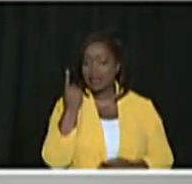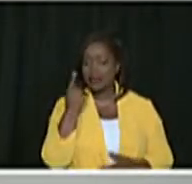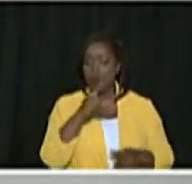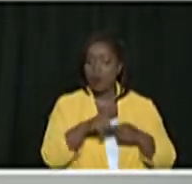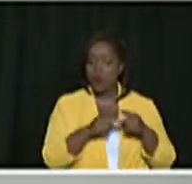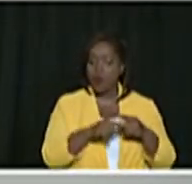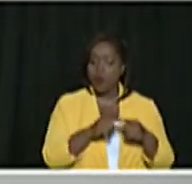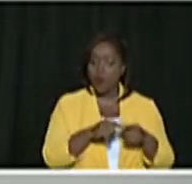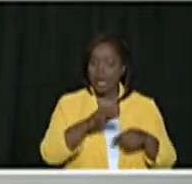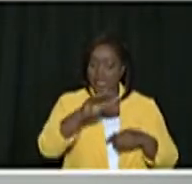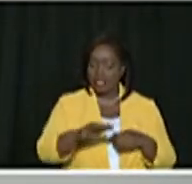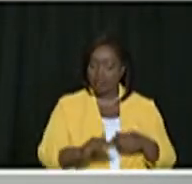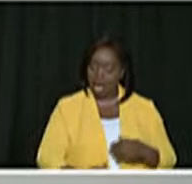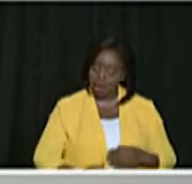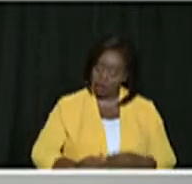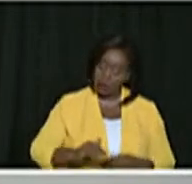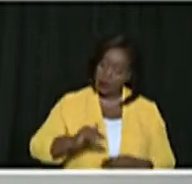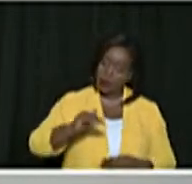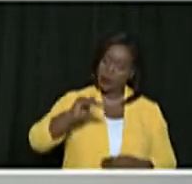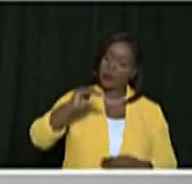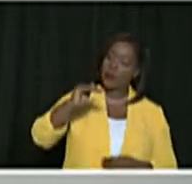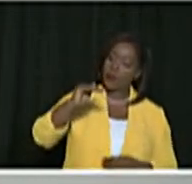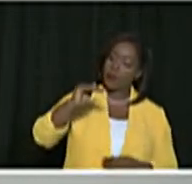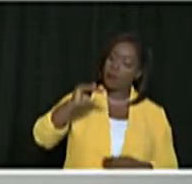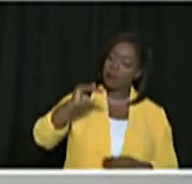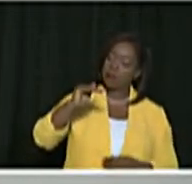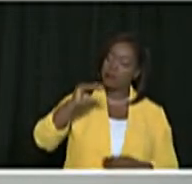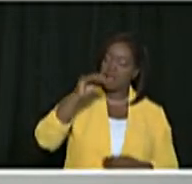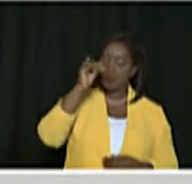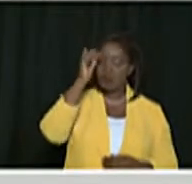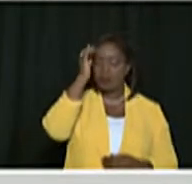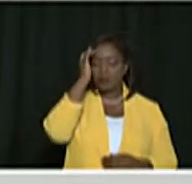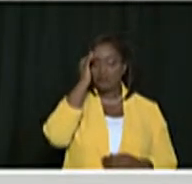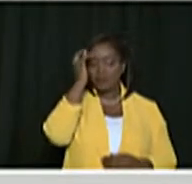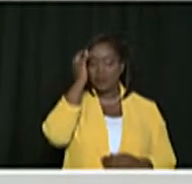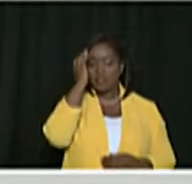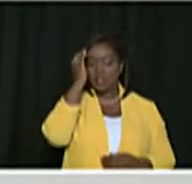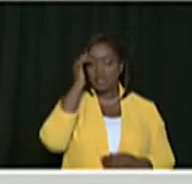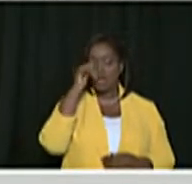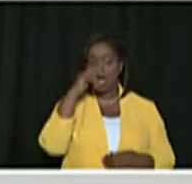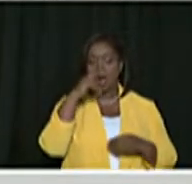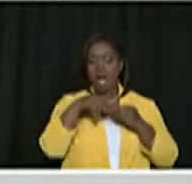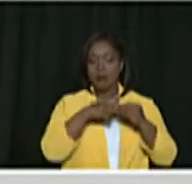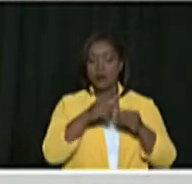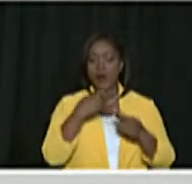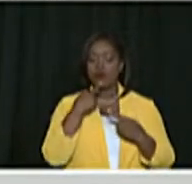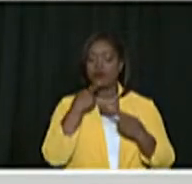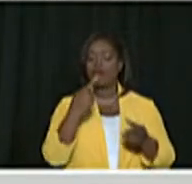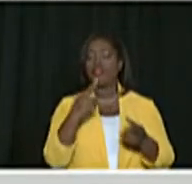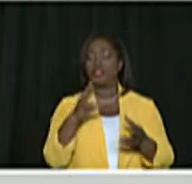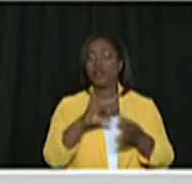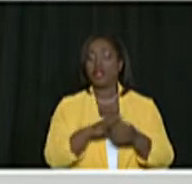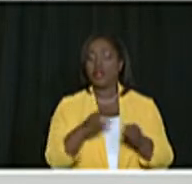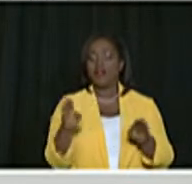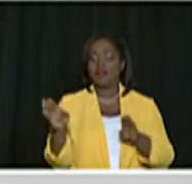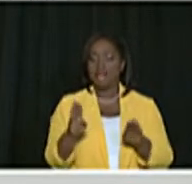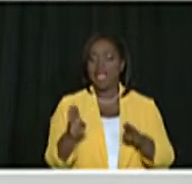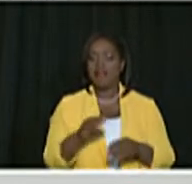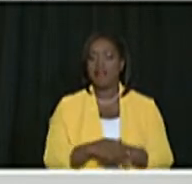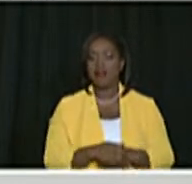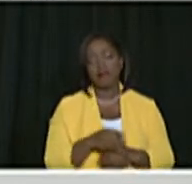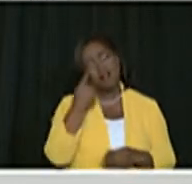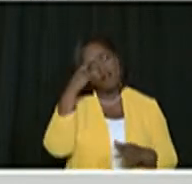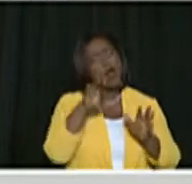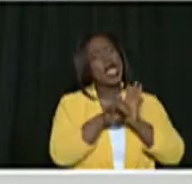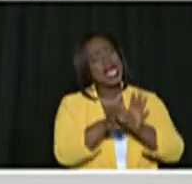paying attention to some natural consequences of their behaviors that will happen. So, for example, in a simple example, they didn't do the